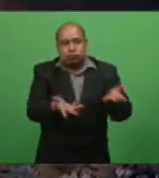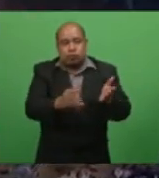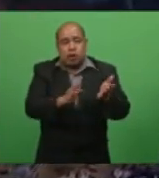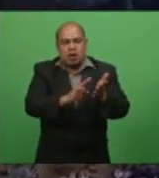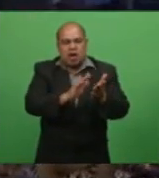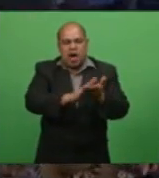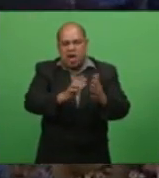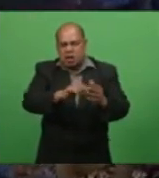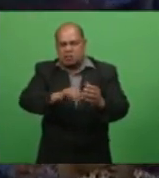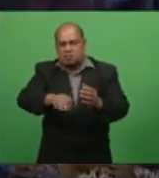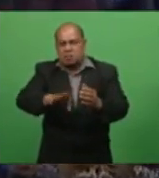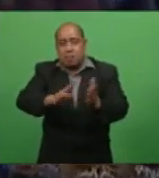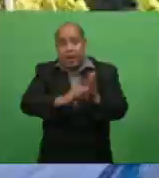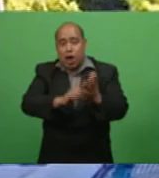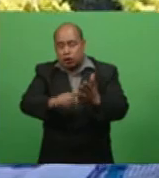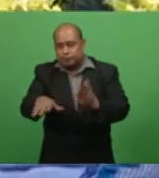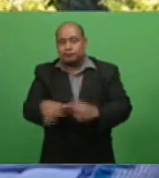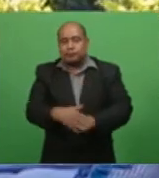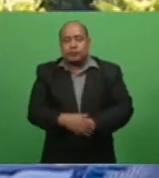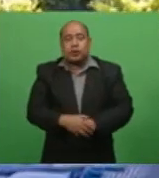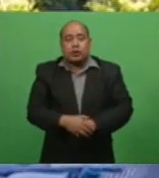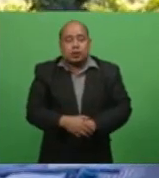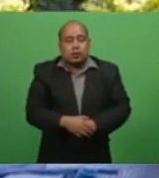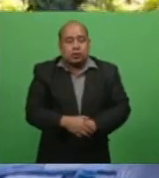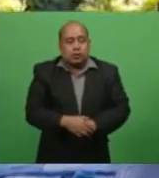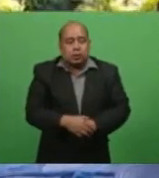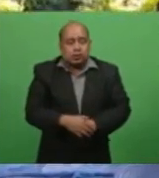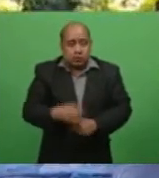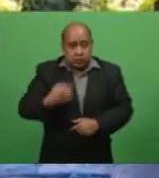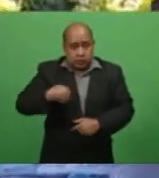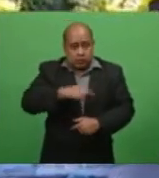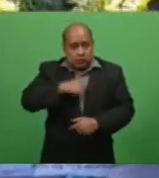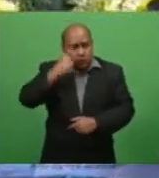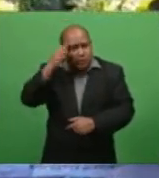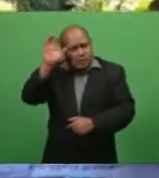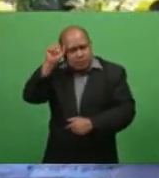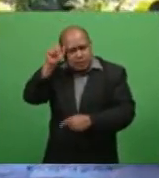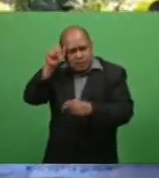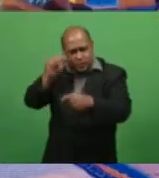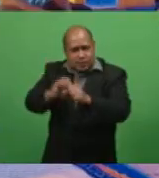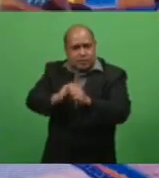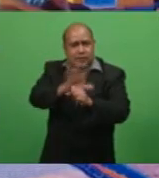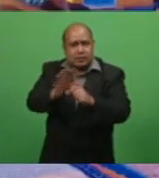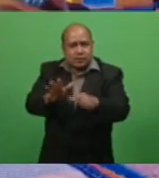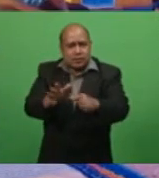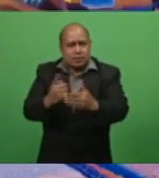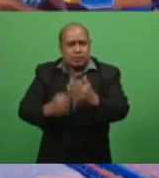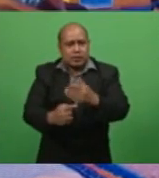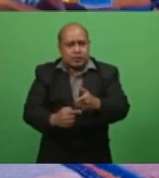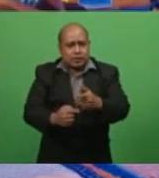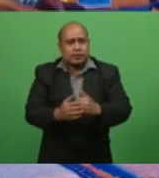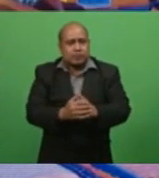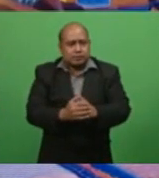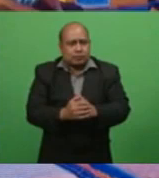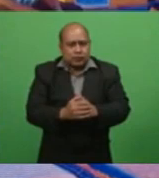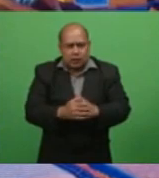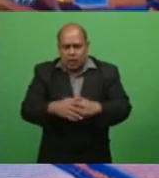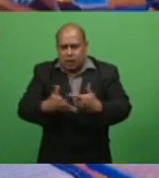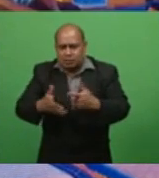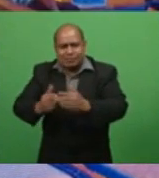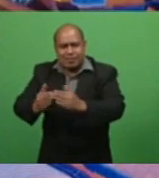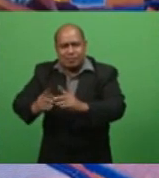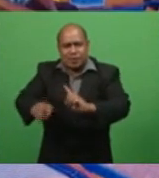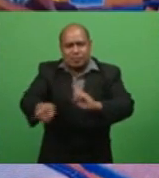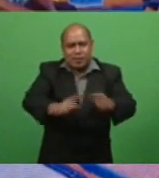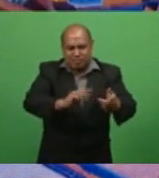Deo says keeping in mind the uncertainty due to COVID-19 and the devastation caused by the cyclone, they thought it would be an